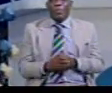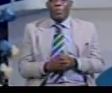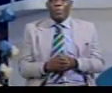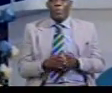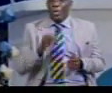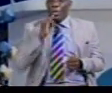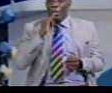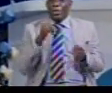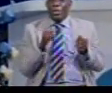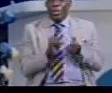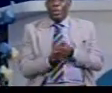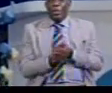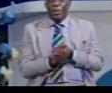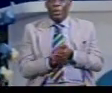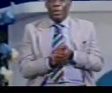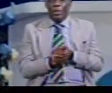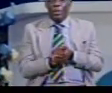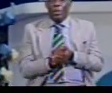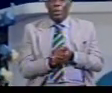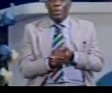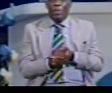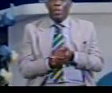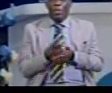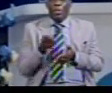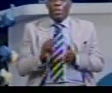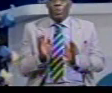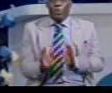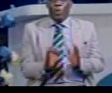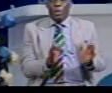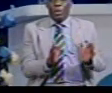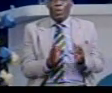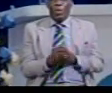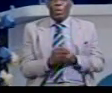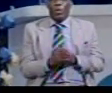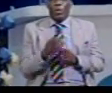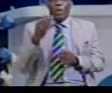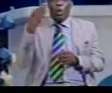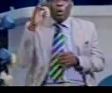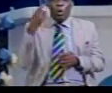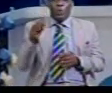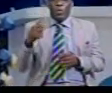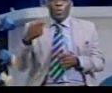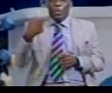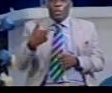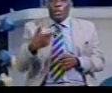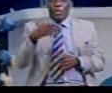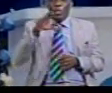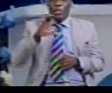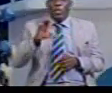that the convener of the GCK,